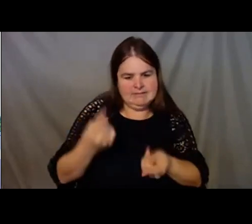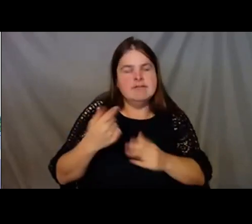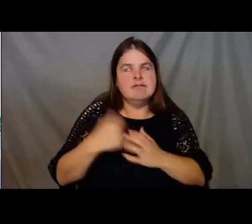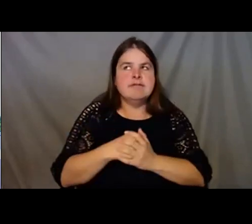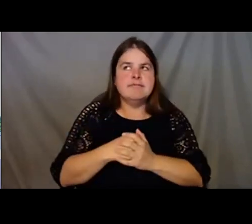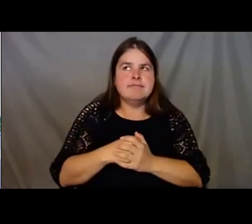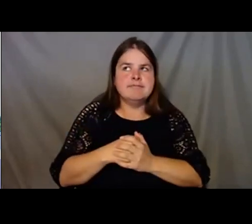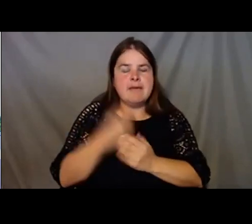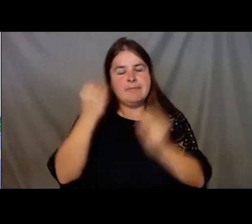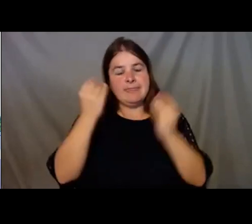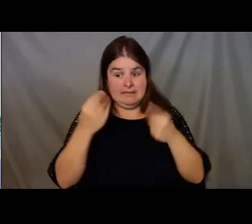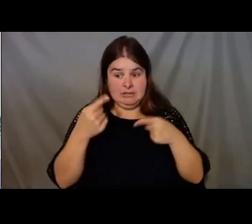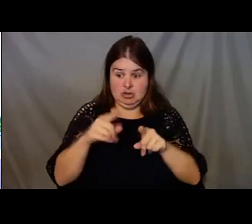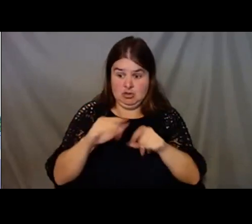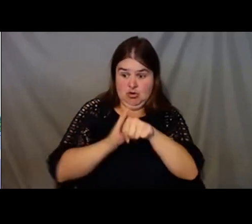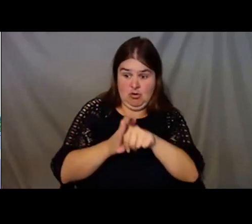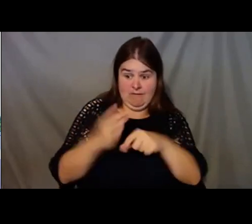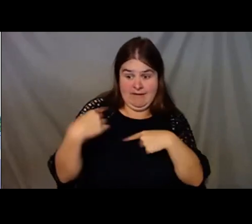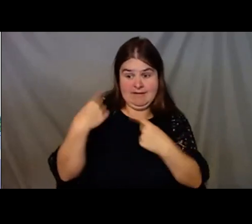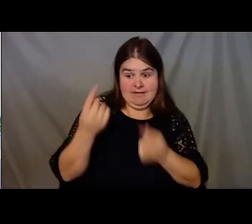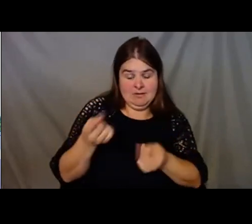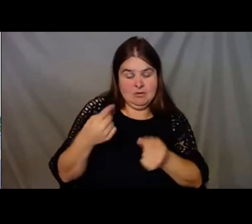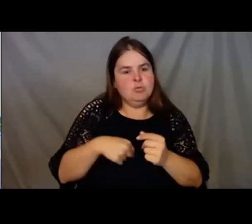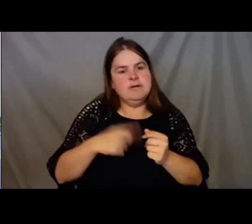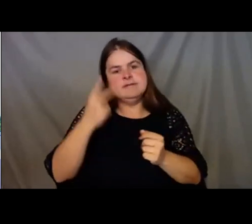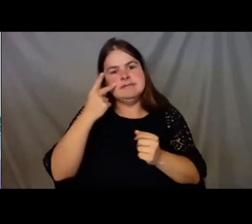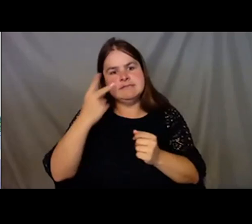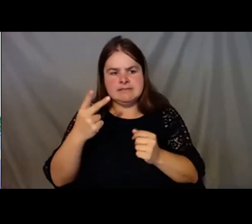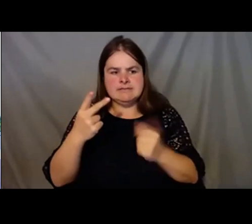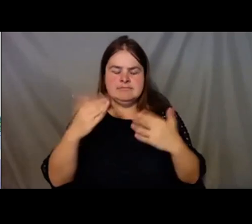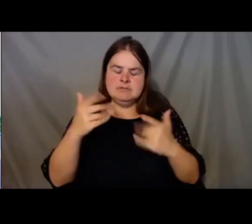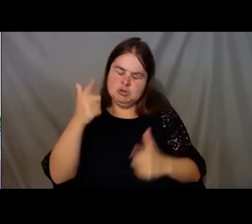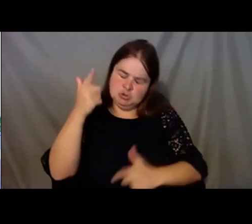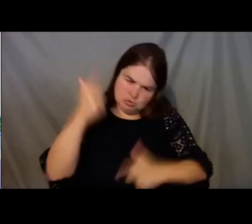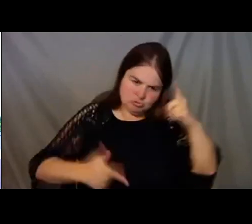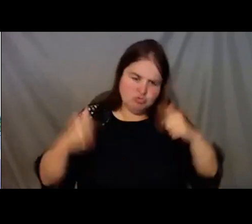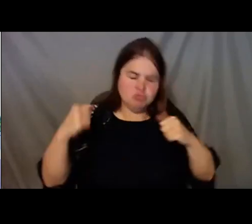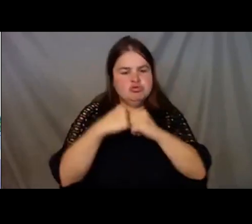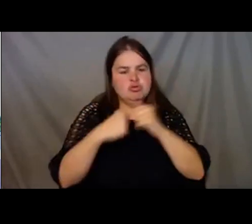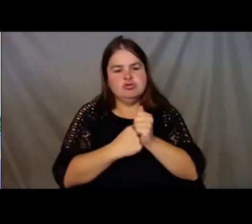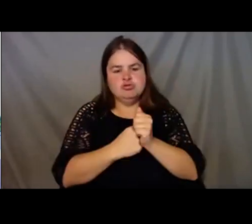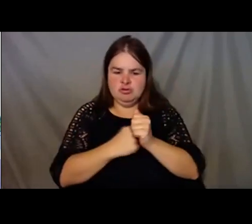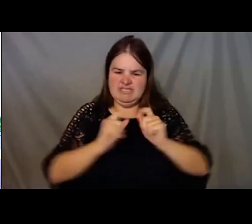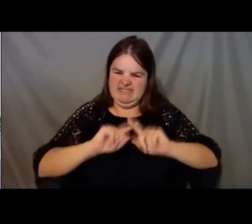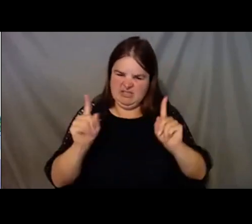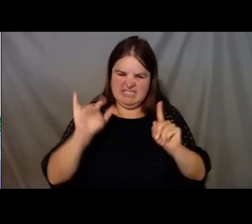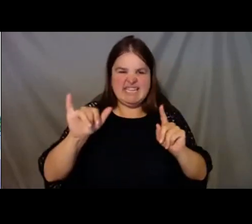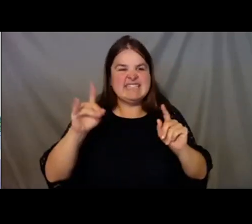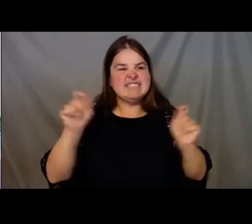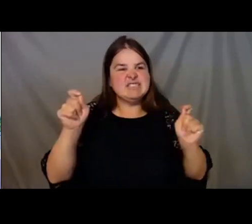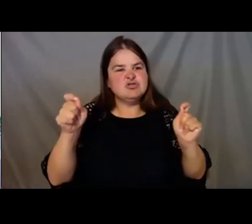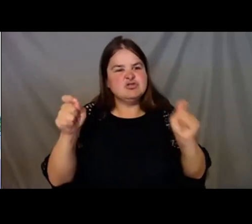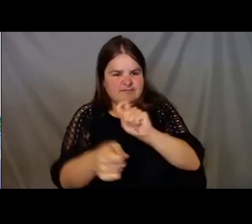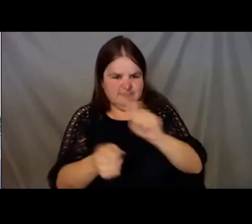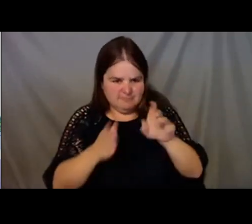during COVID, we did see some pretty enormous structural differences that changed over time in terms